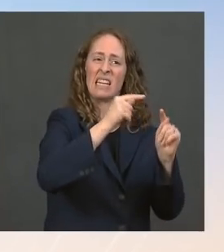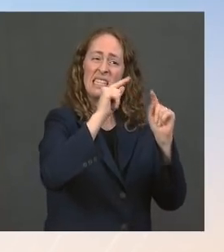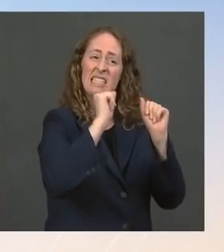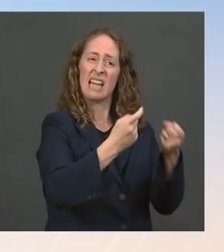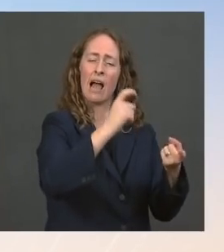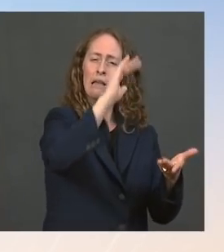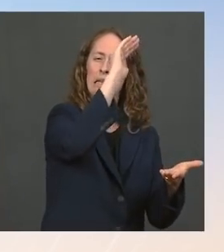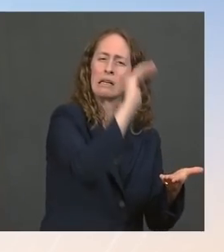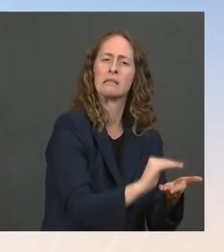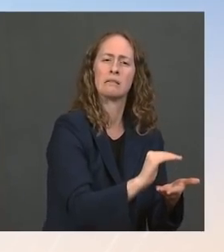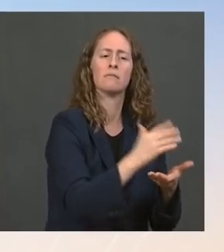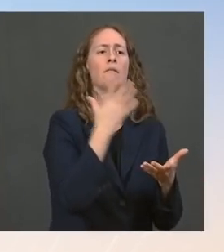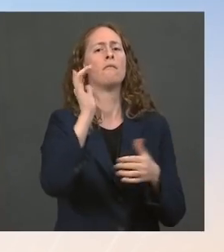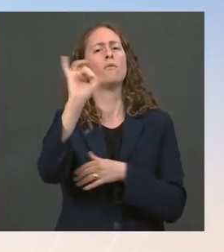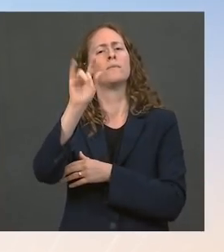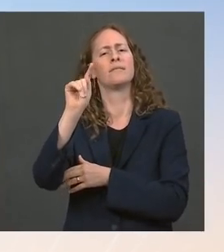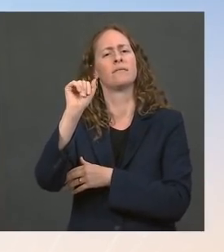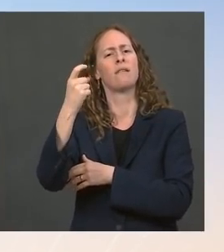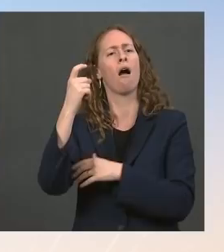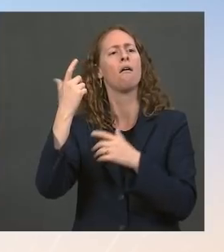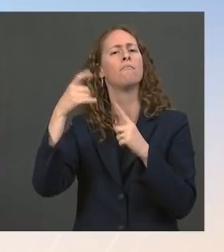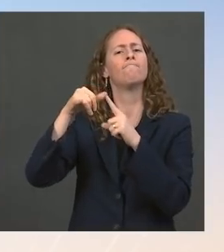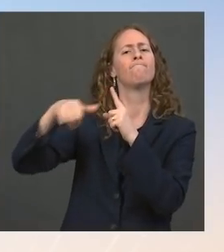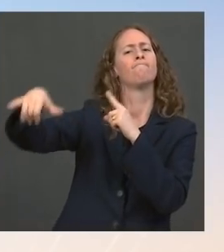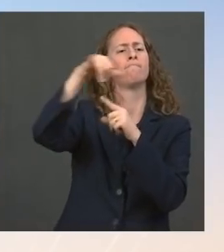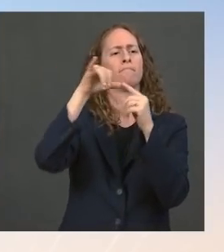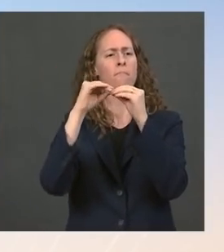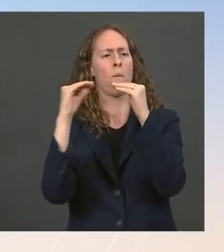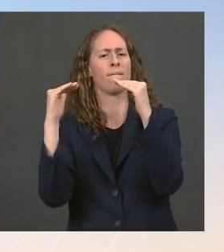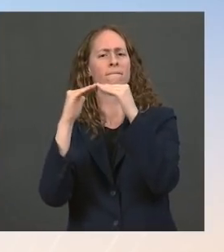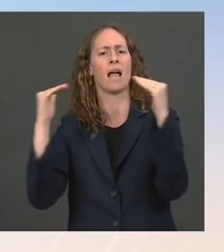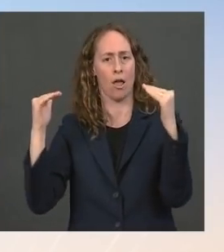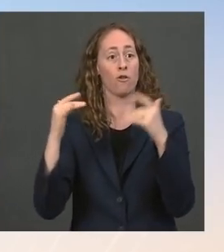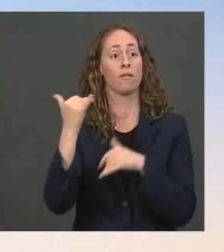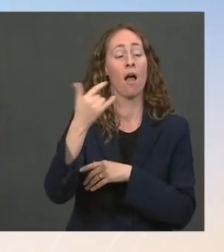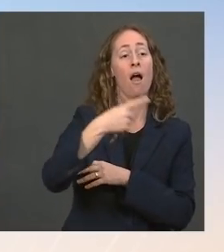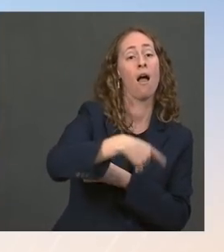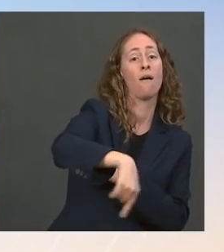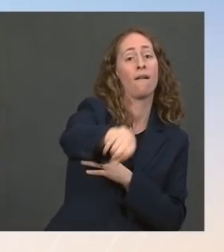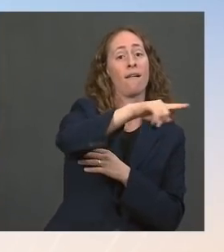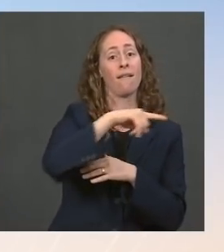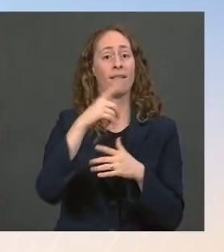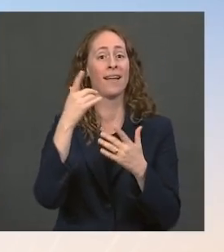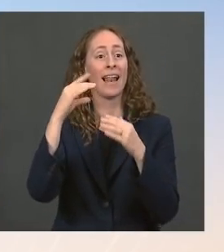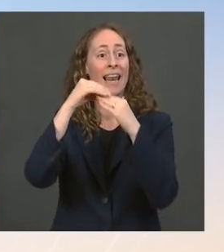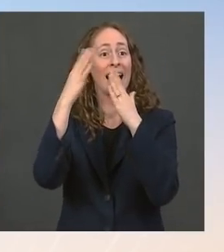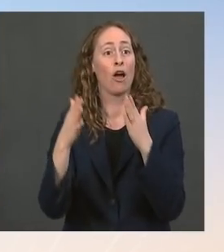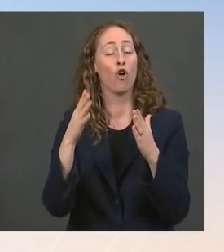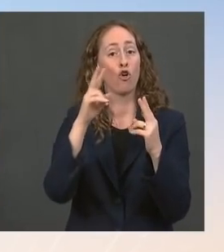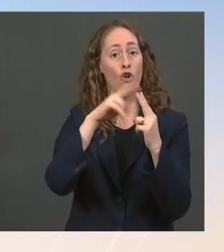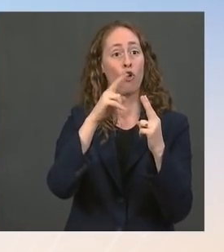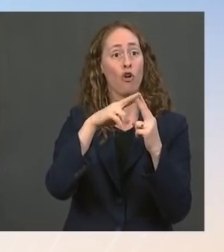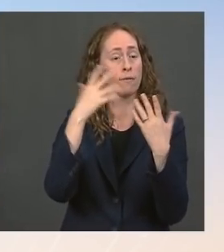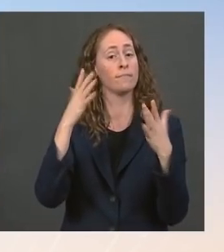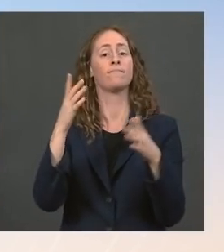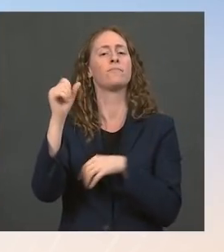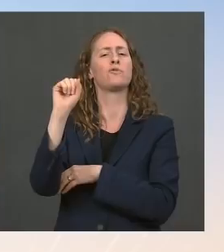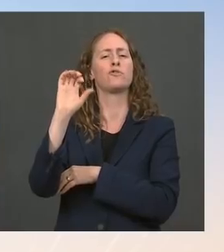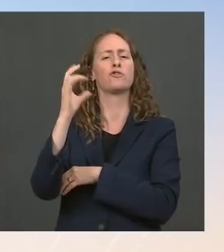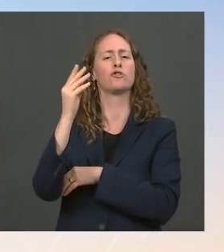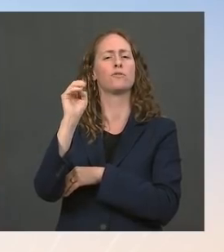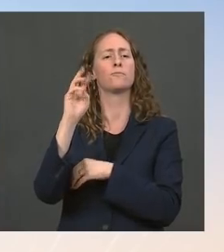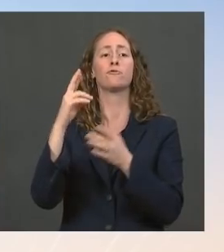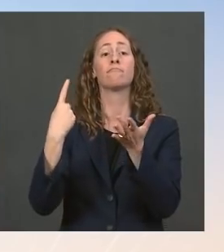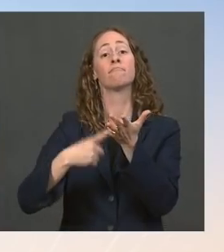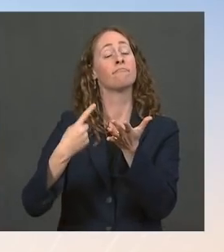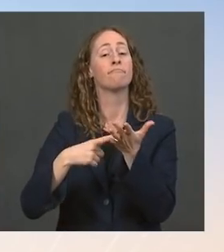fair. As Leader Schumer saw, I know you followed it closely, but for others, as Leader Schumer said, I should say, he conveyed what has been